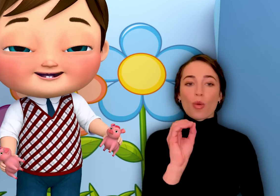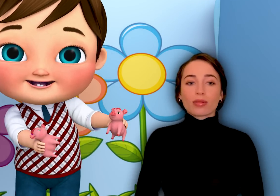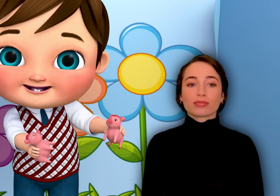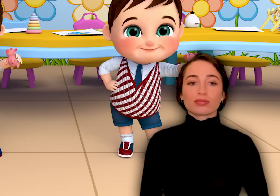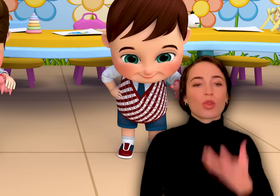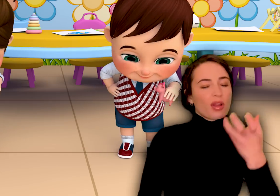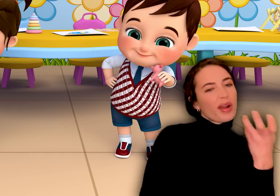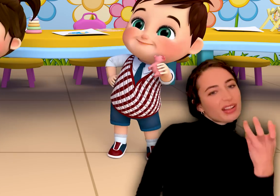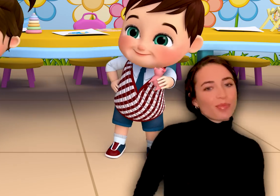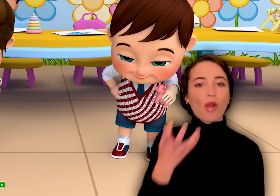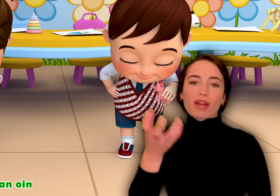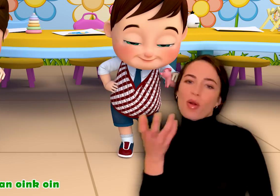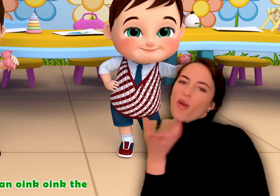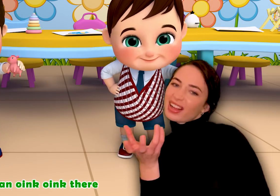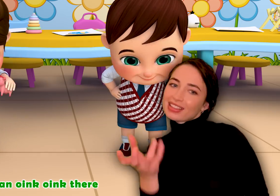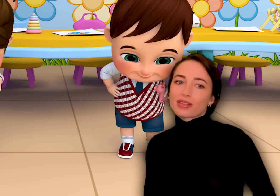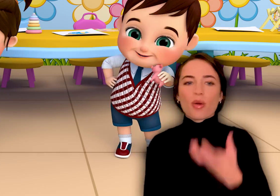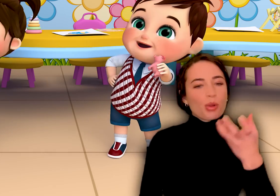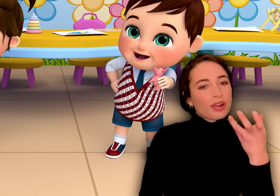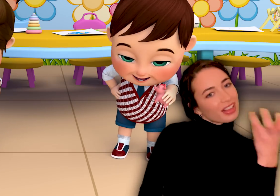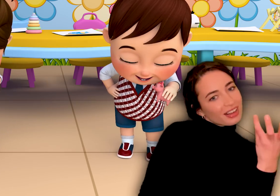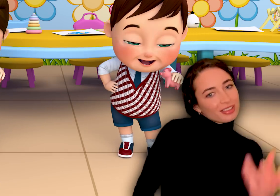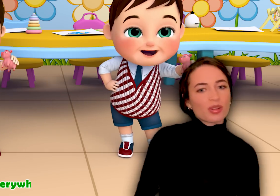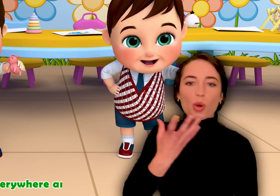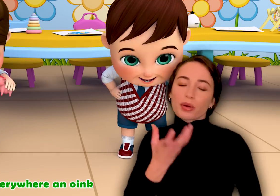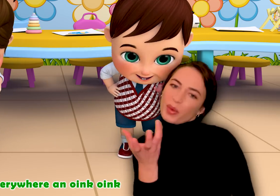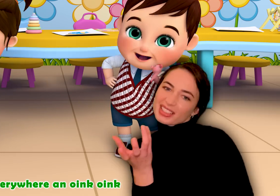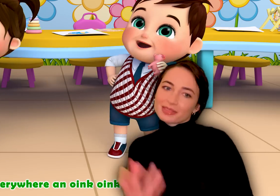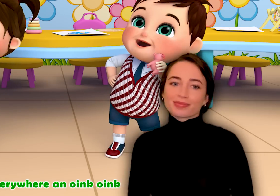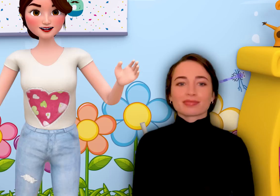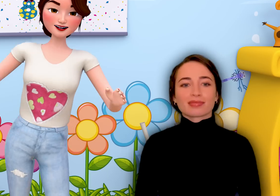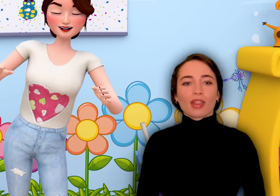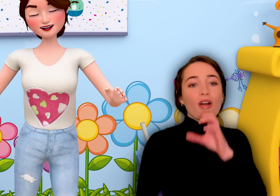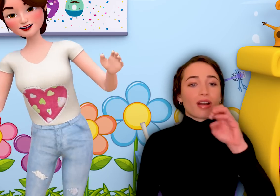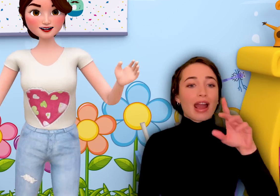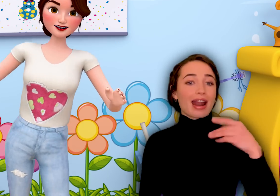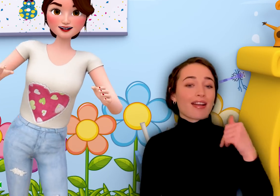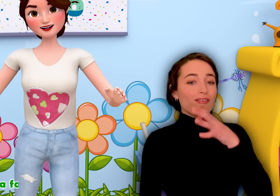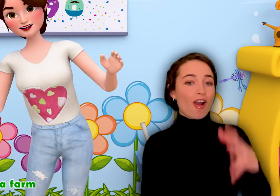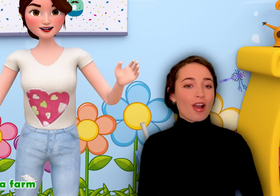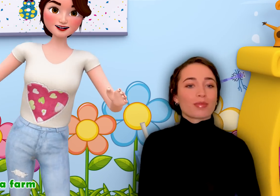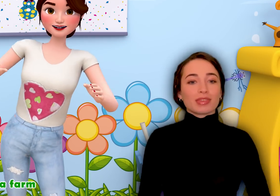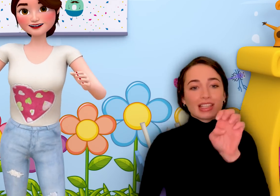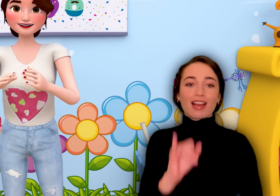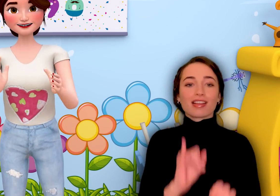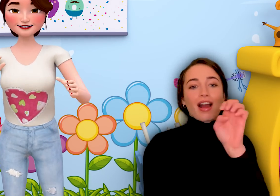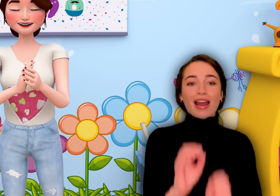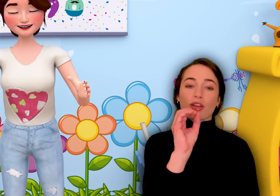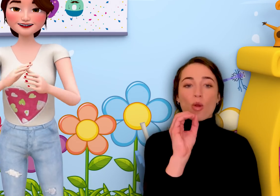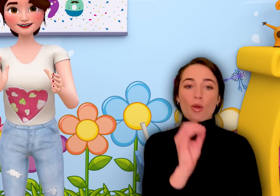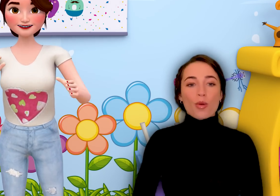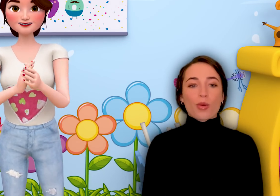IO with an oink oink here and an oink oink there here an oink there an oink everywhere an oink oink old mcdonal Donald had a farm